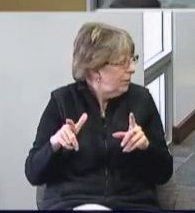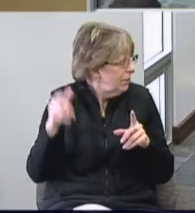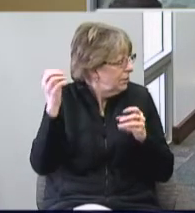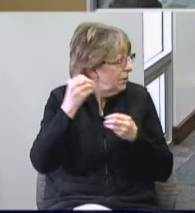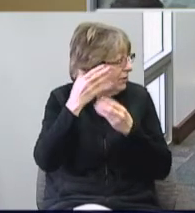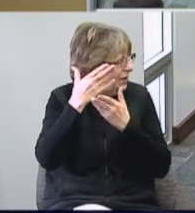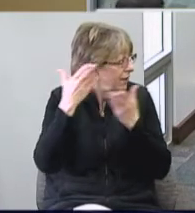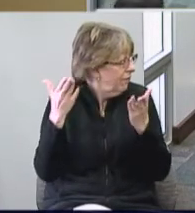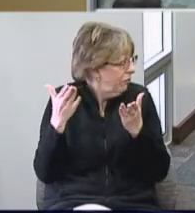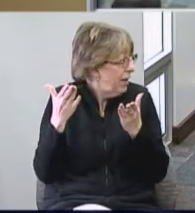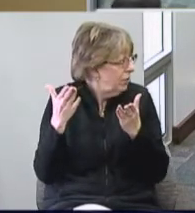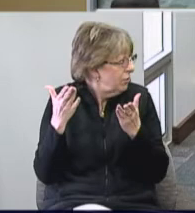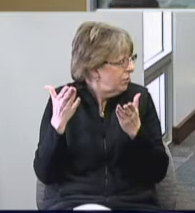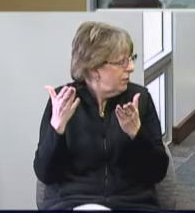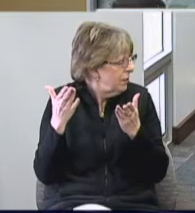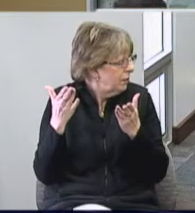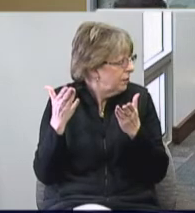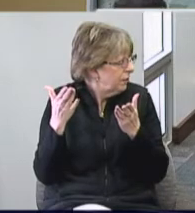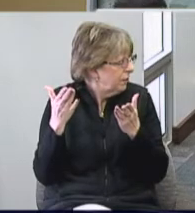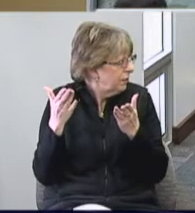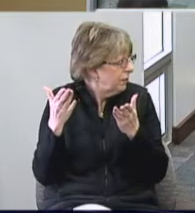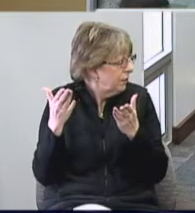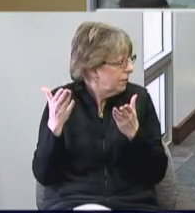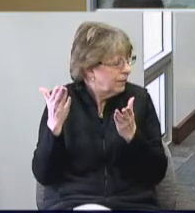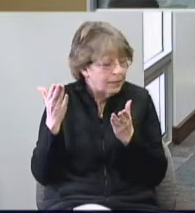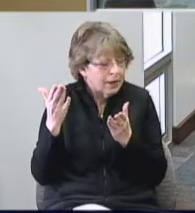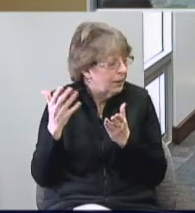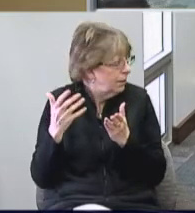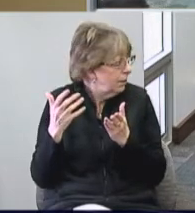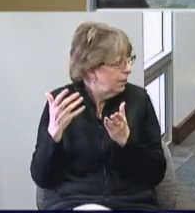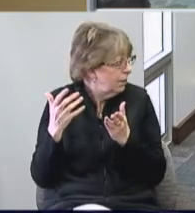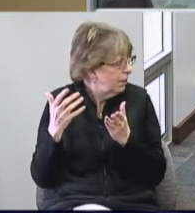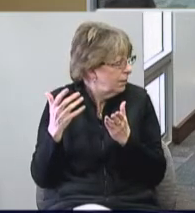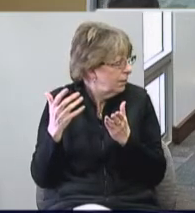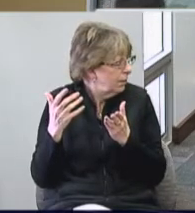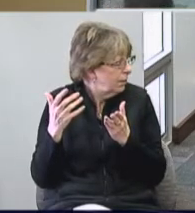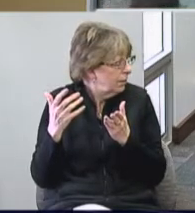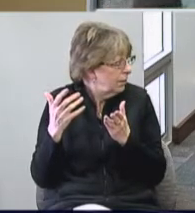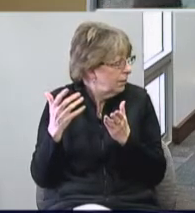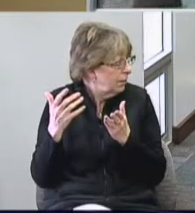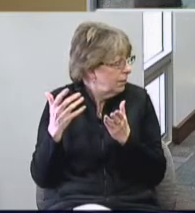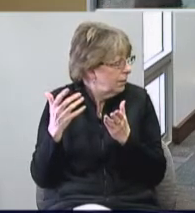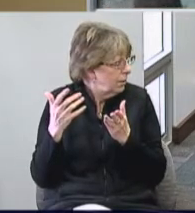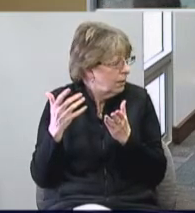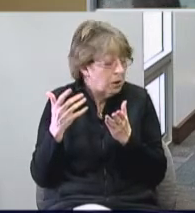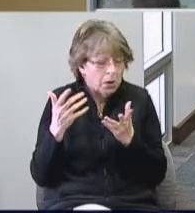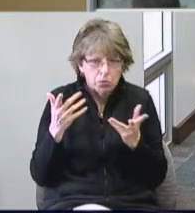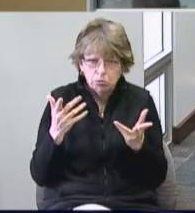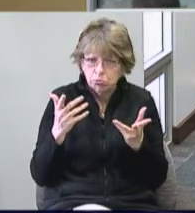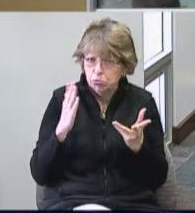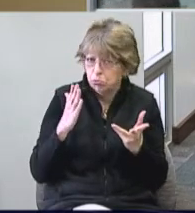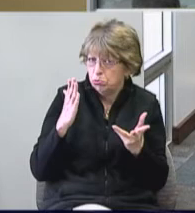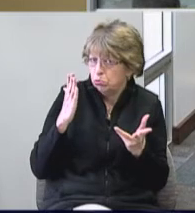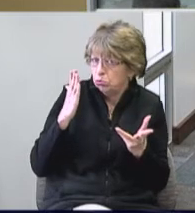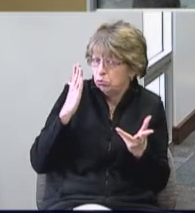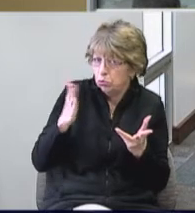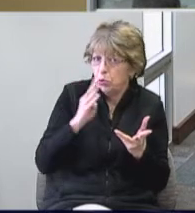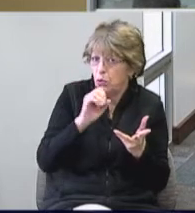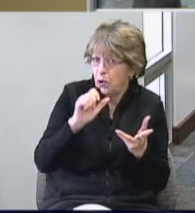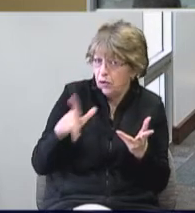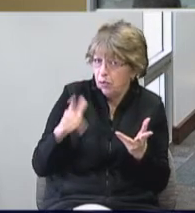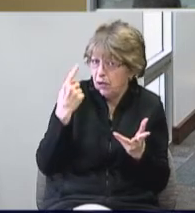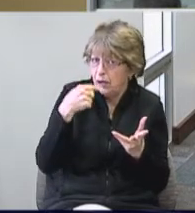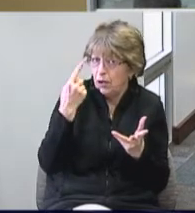program. Mm-hmm. Will the utility bill look any different, or will there be a further explanation? Stormwater